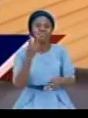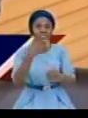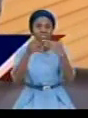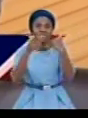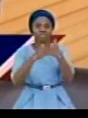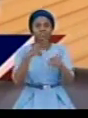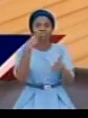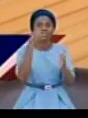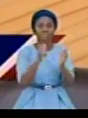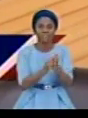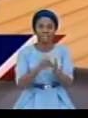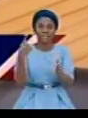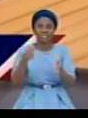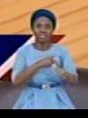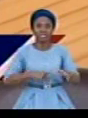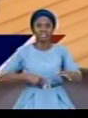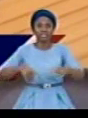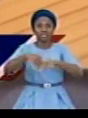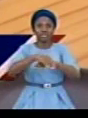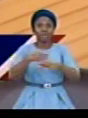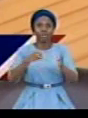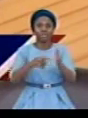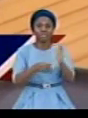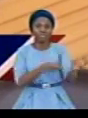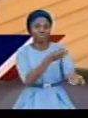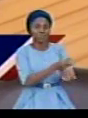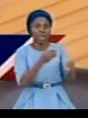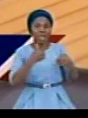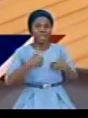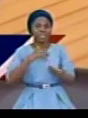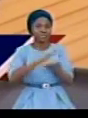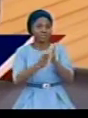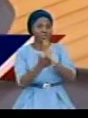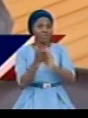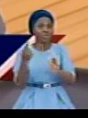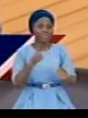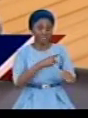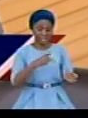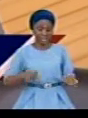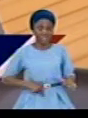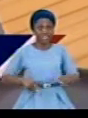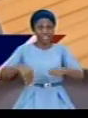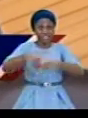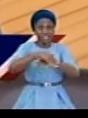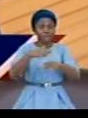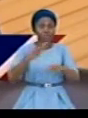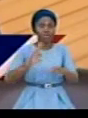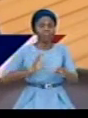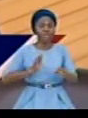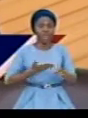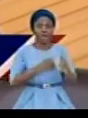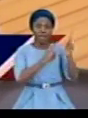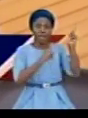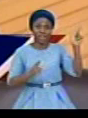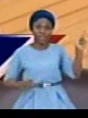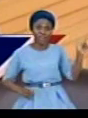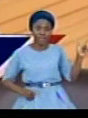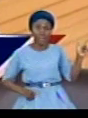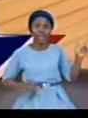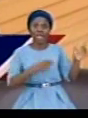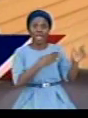of this world have become the kingdoms of our Lord and of